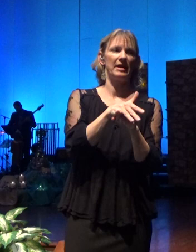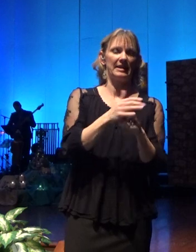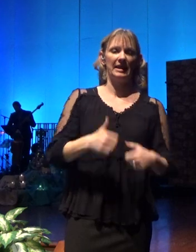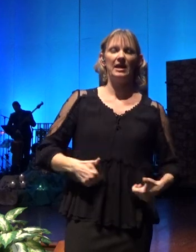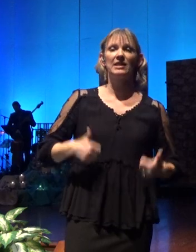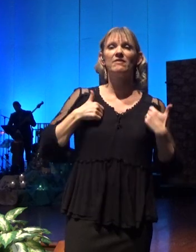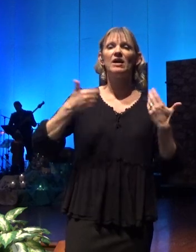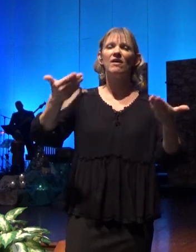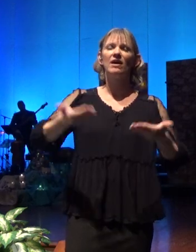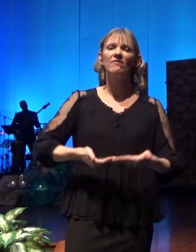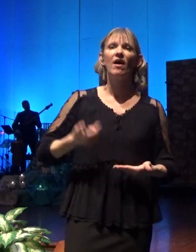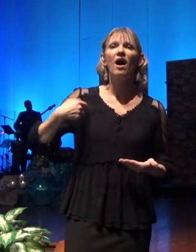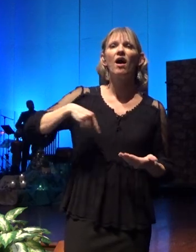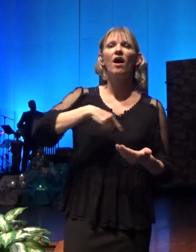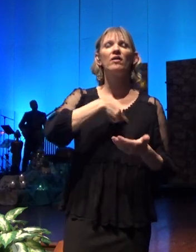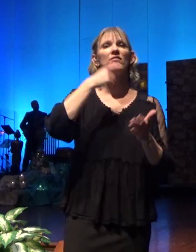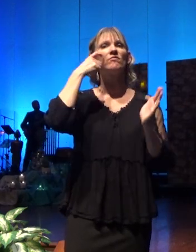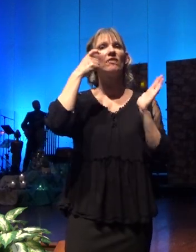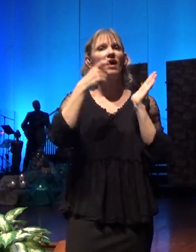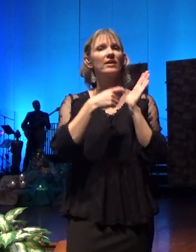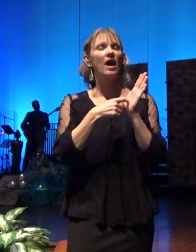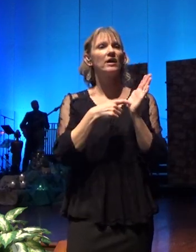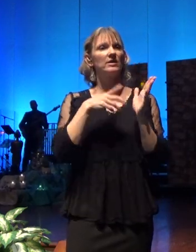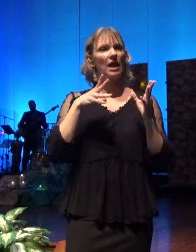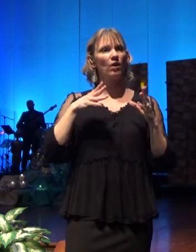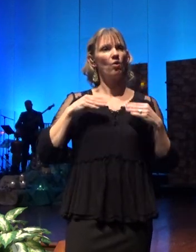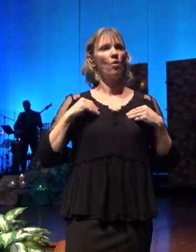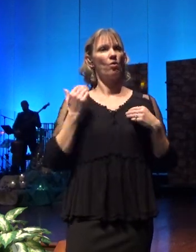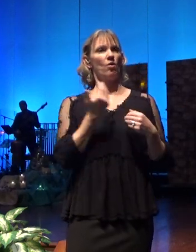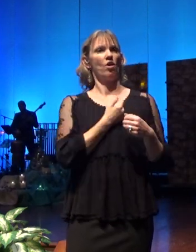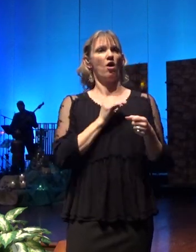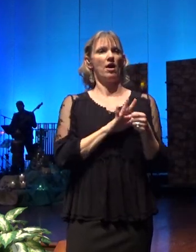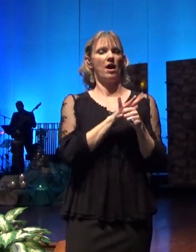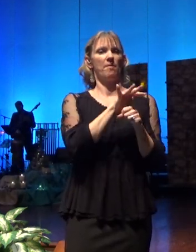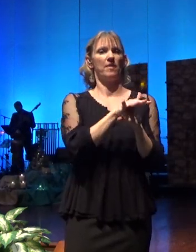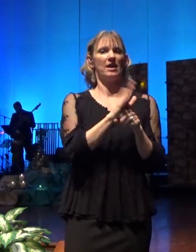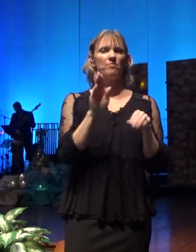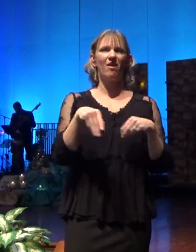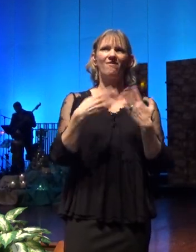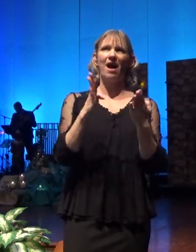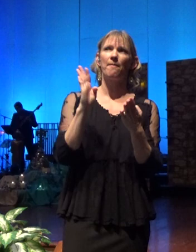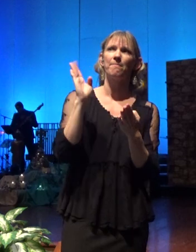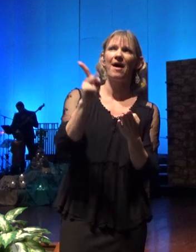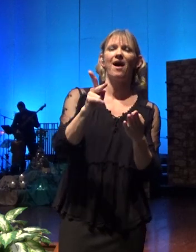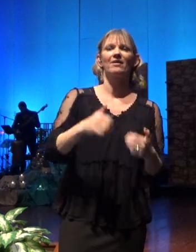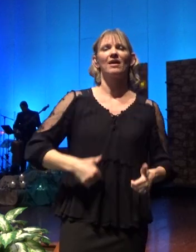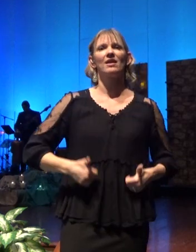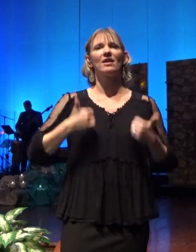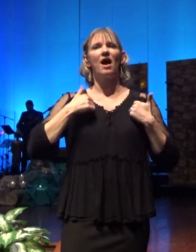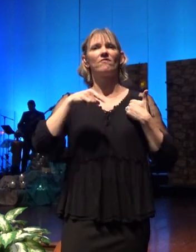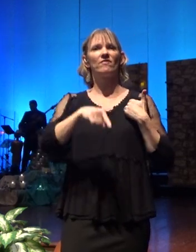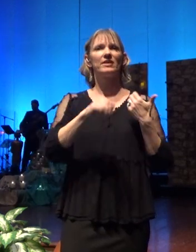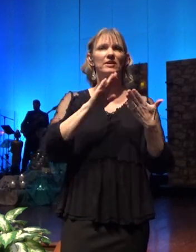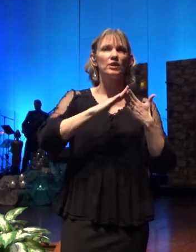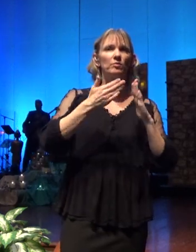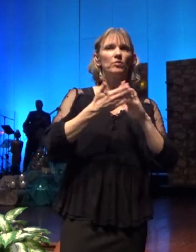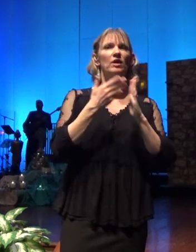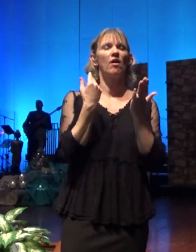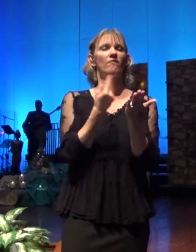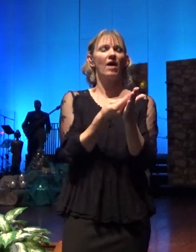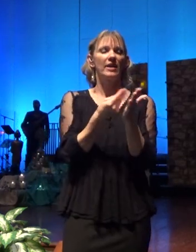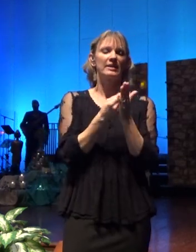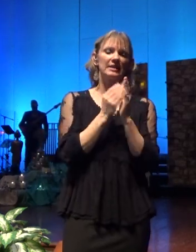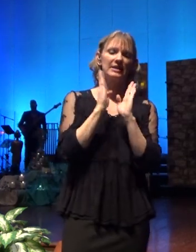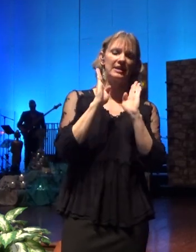to recognize and own our abundance and give back into the life of this community, to give back in our finances, to give back in